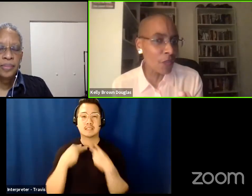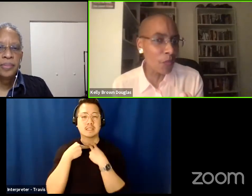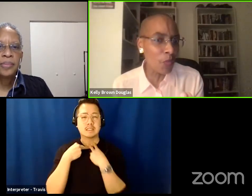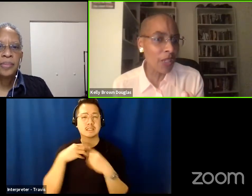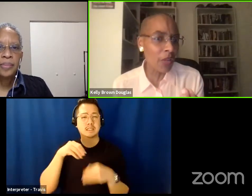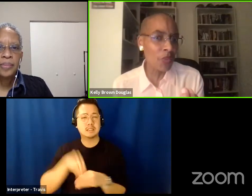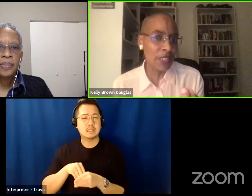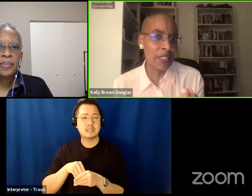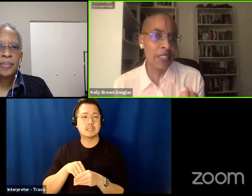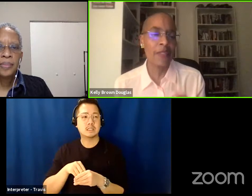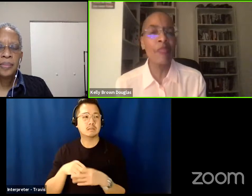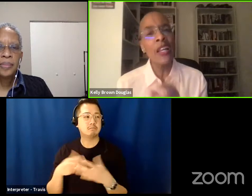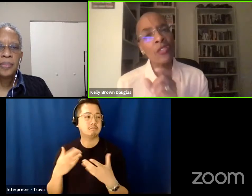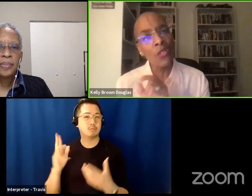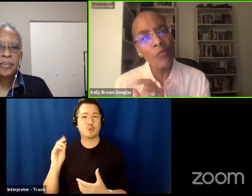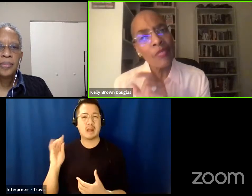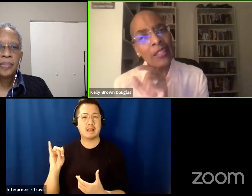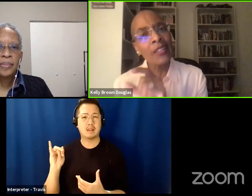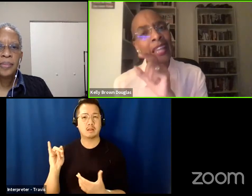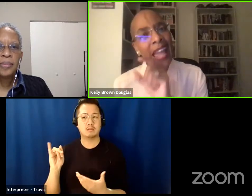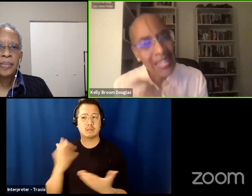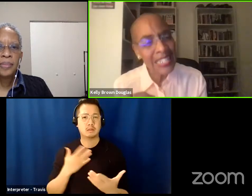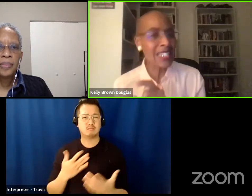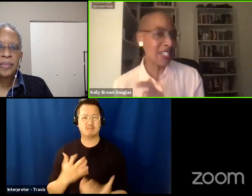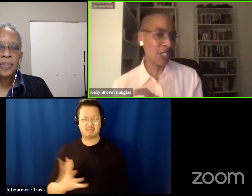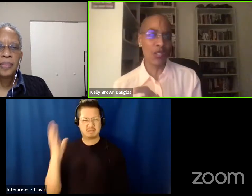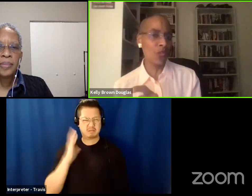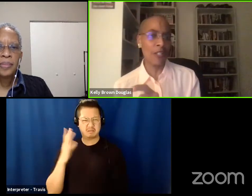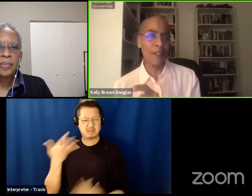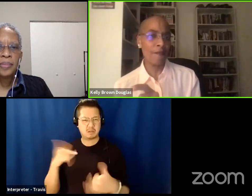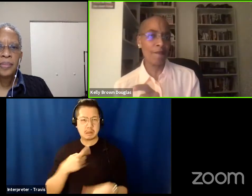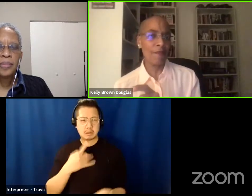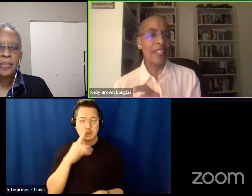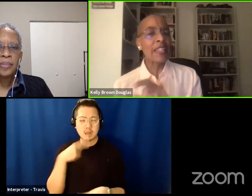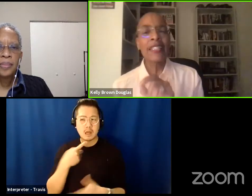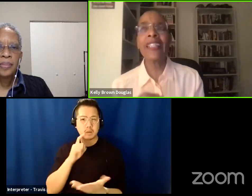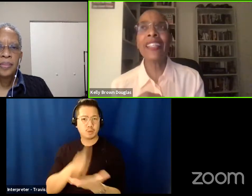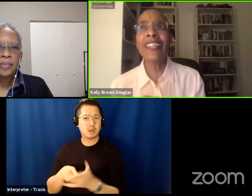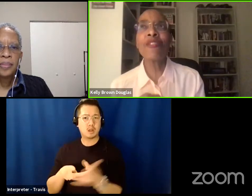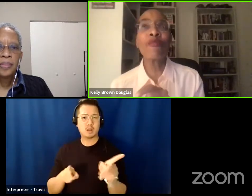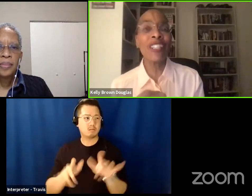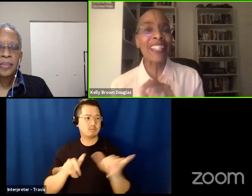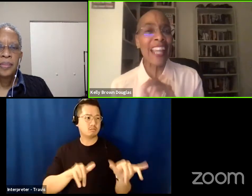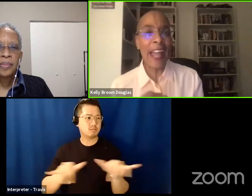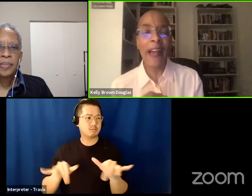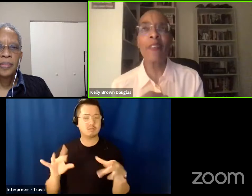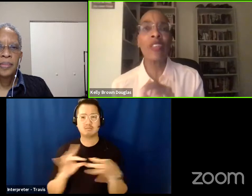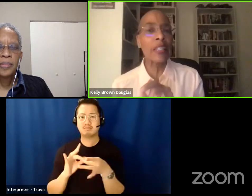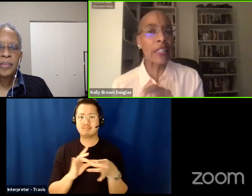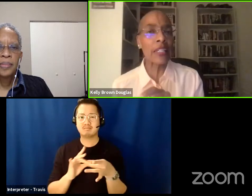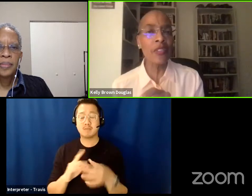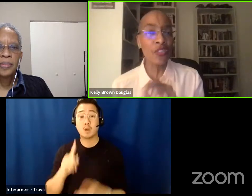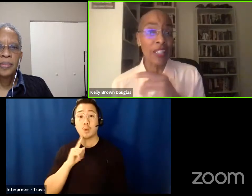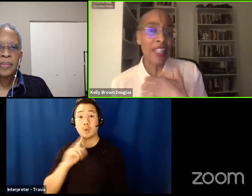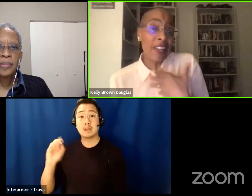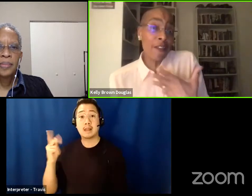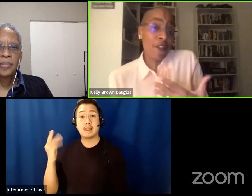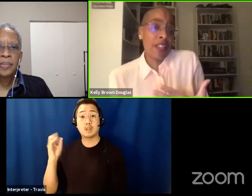even from when I was a kid. So the Exodus story didn't really have